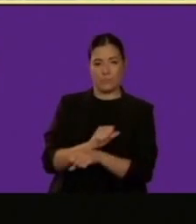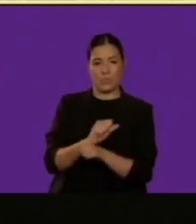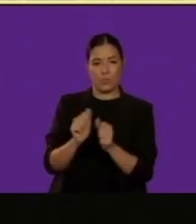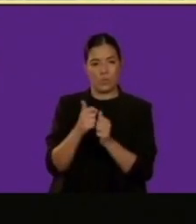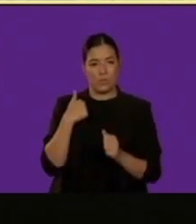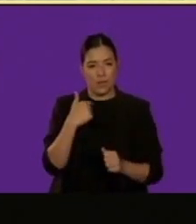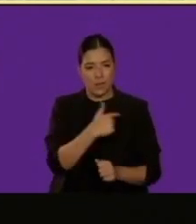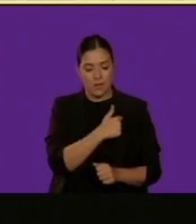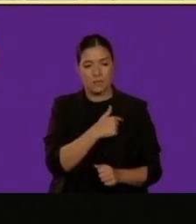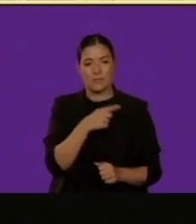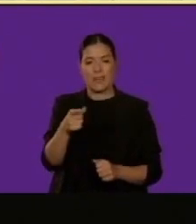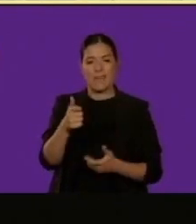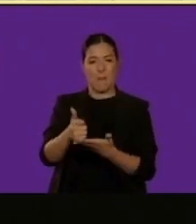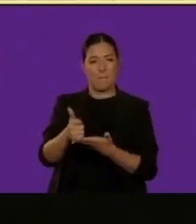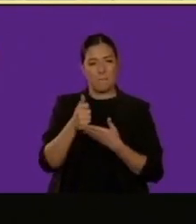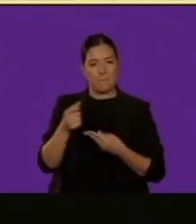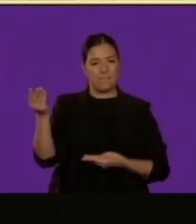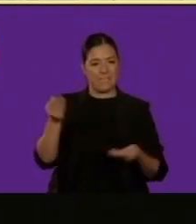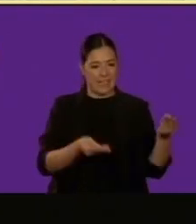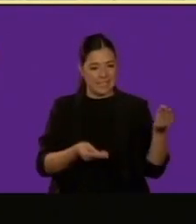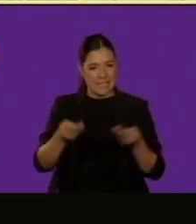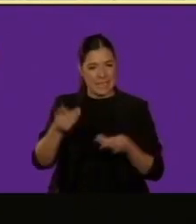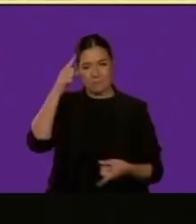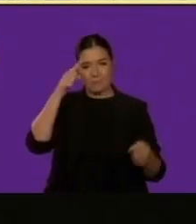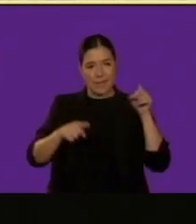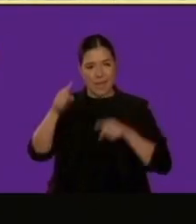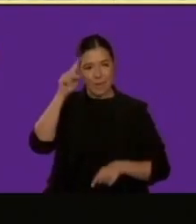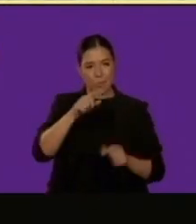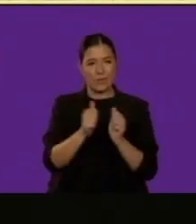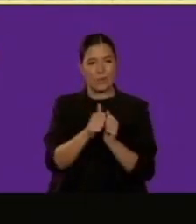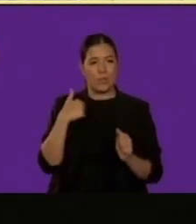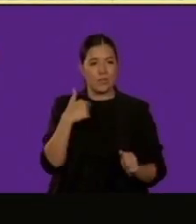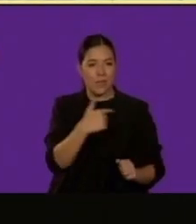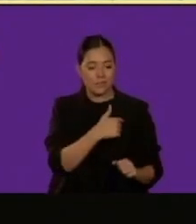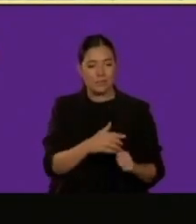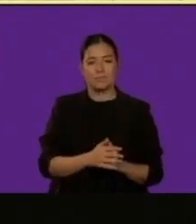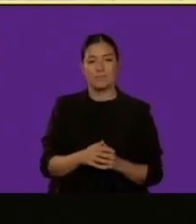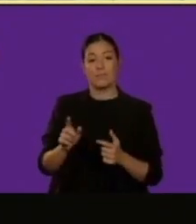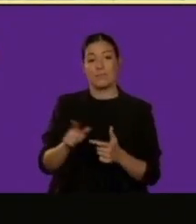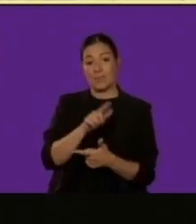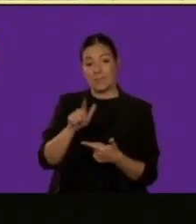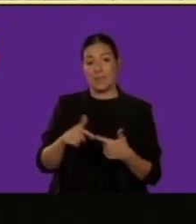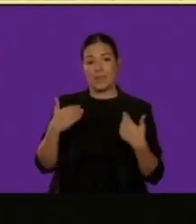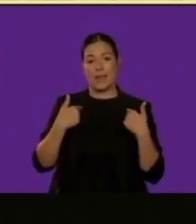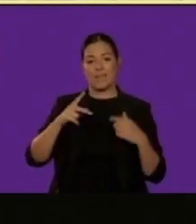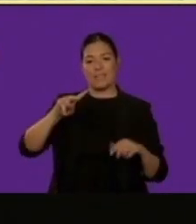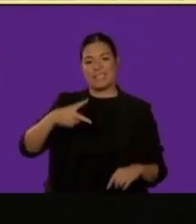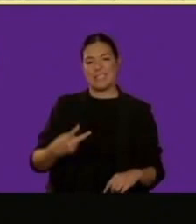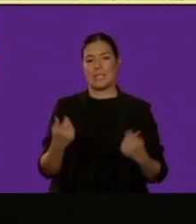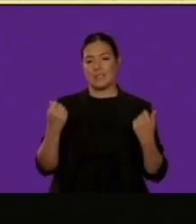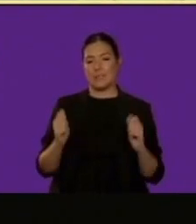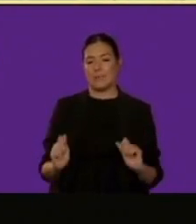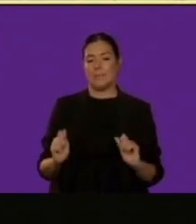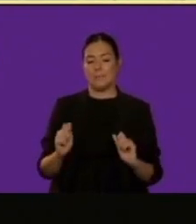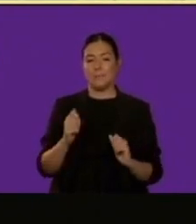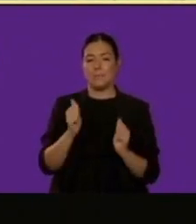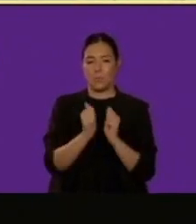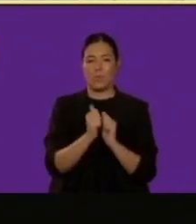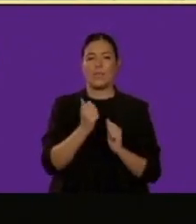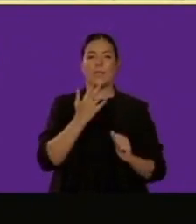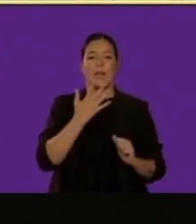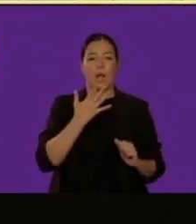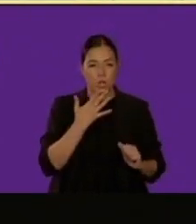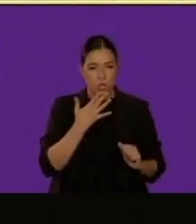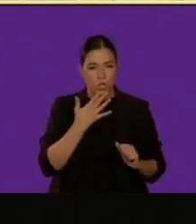more functions with this board with the tactile pieces. And these are children with different kinds